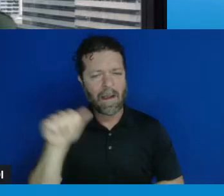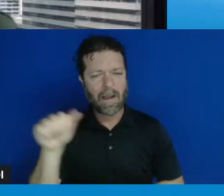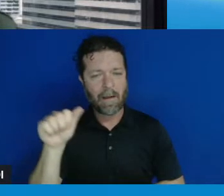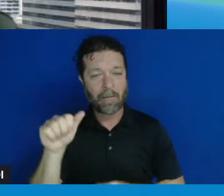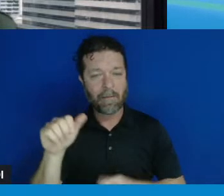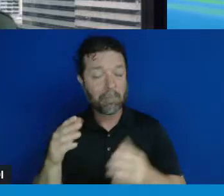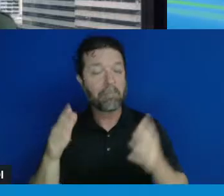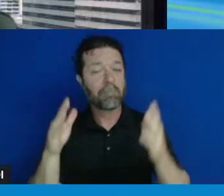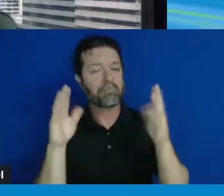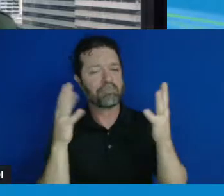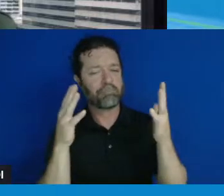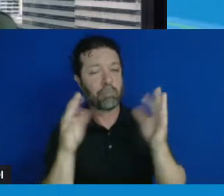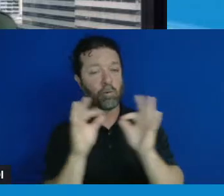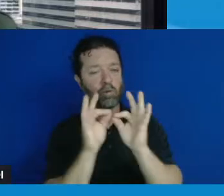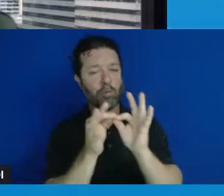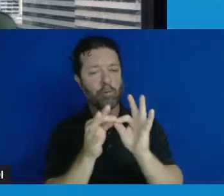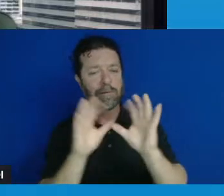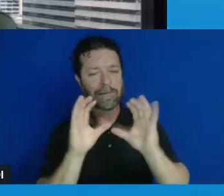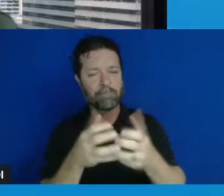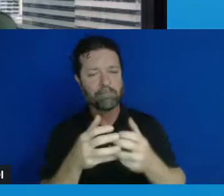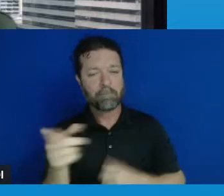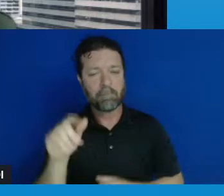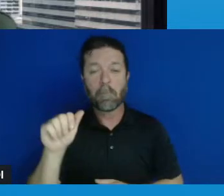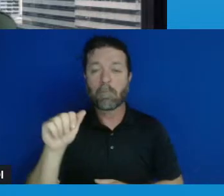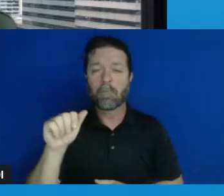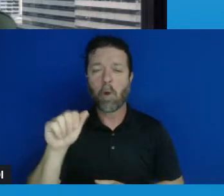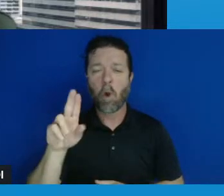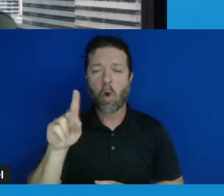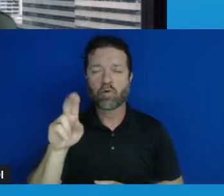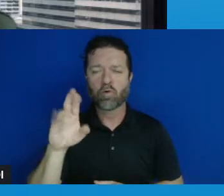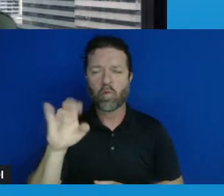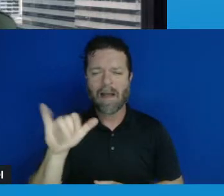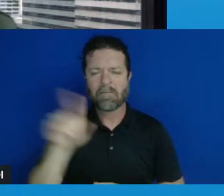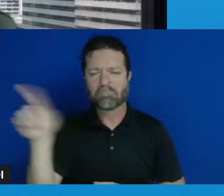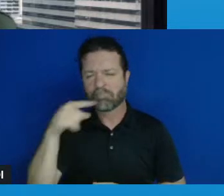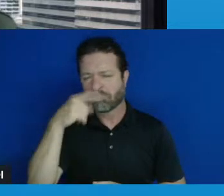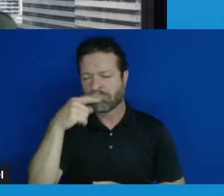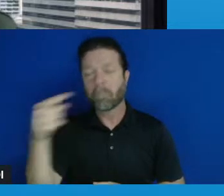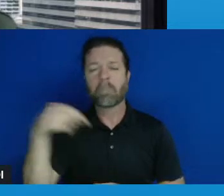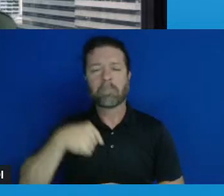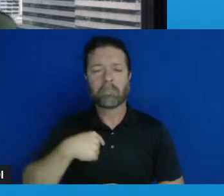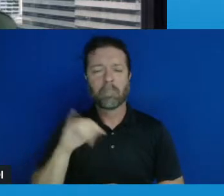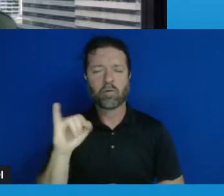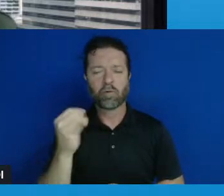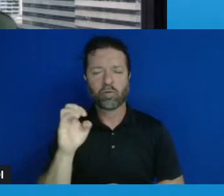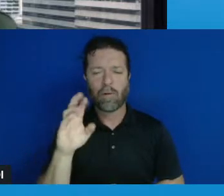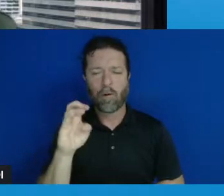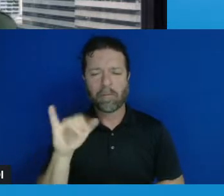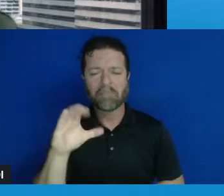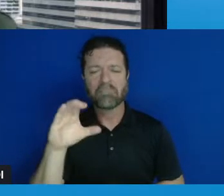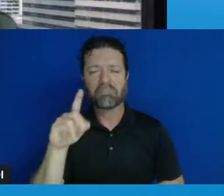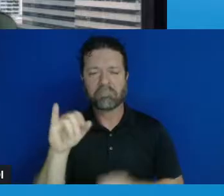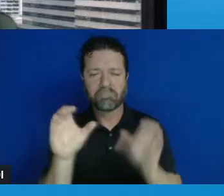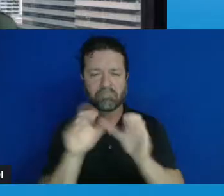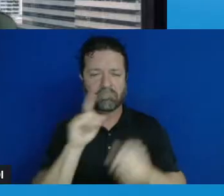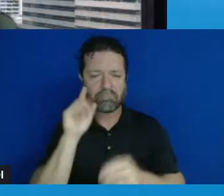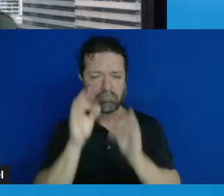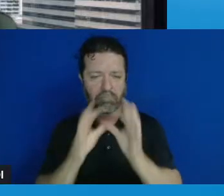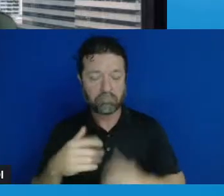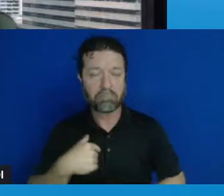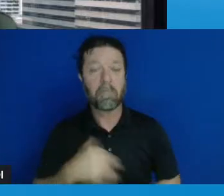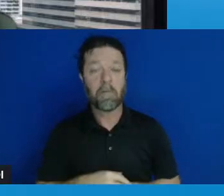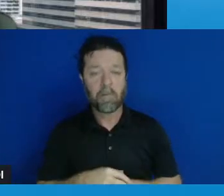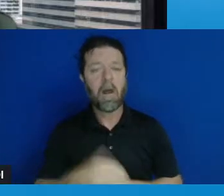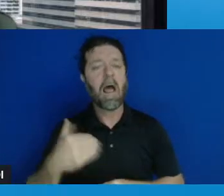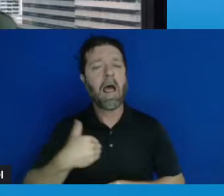team, Jeremy and Audrey, who's behind the scenes. And also behind the scenes are our guests. We'll bring them out in